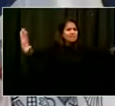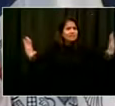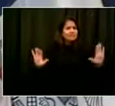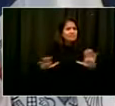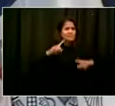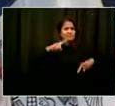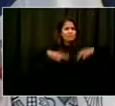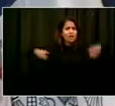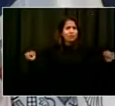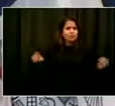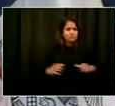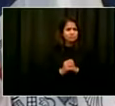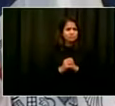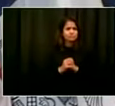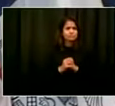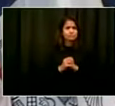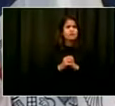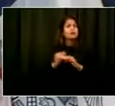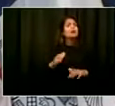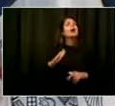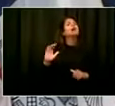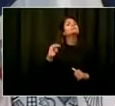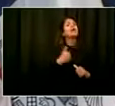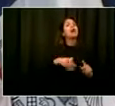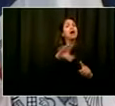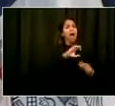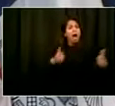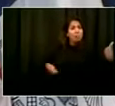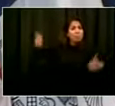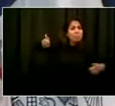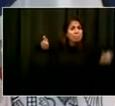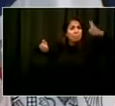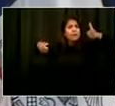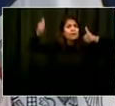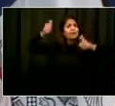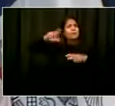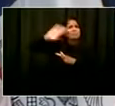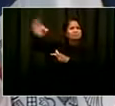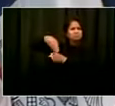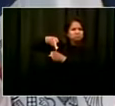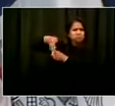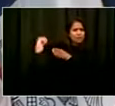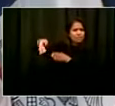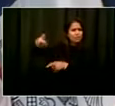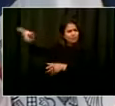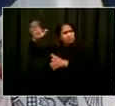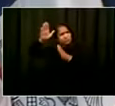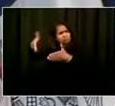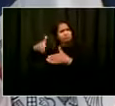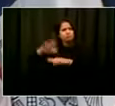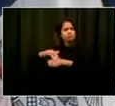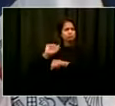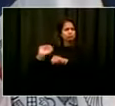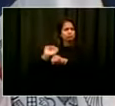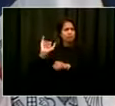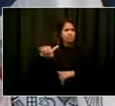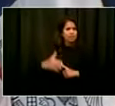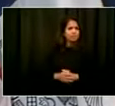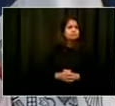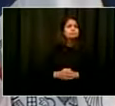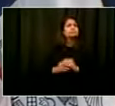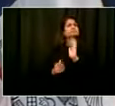also diverse in their views, but who believe deeply that their job is to protect the